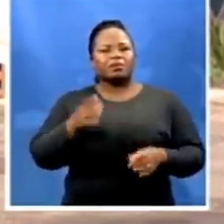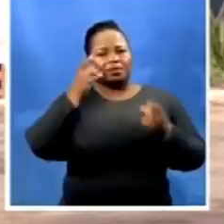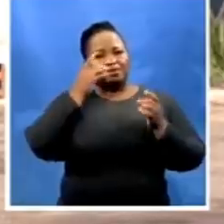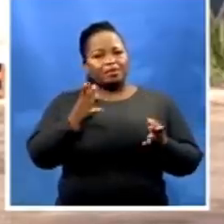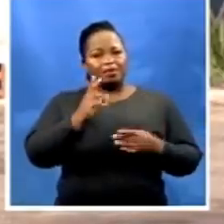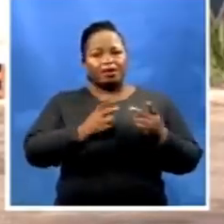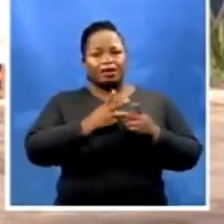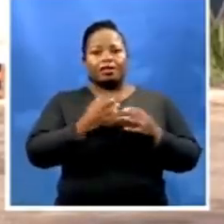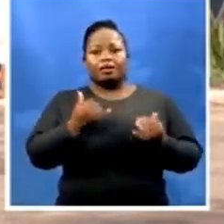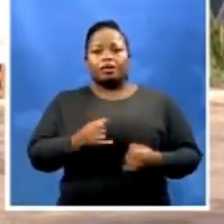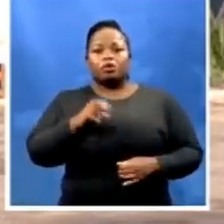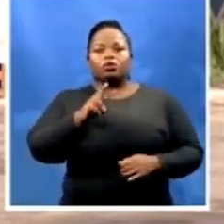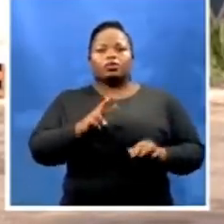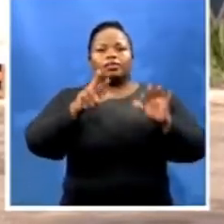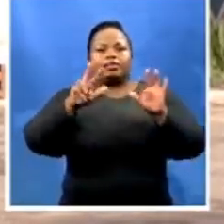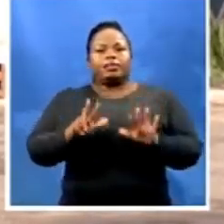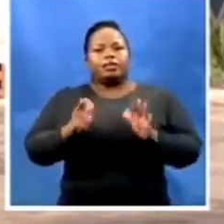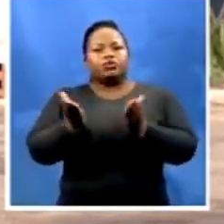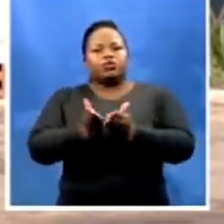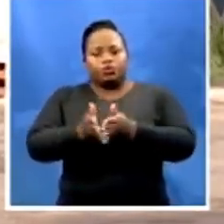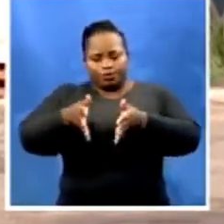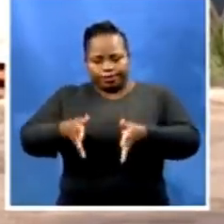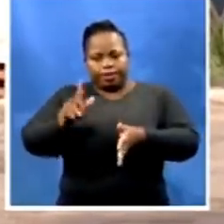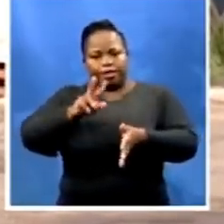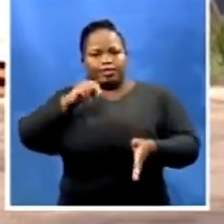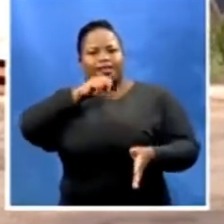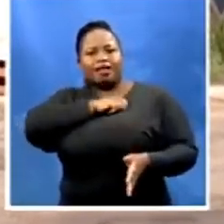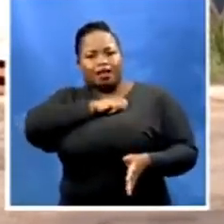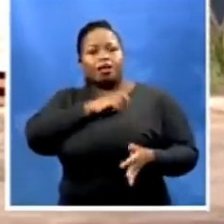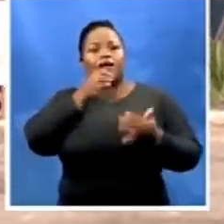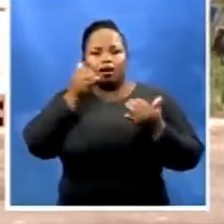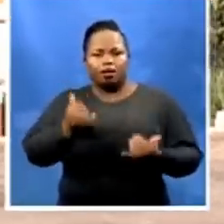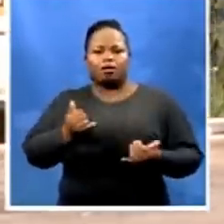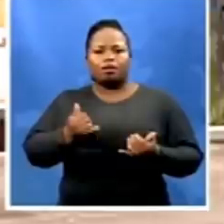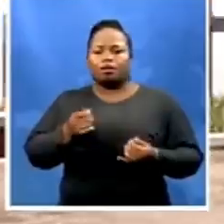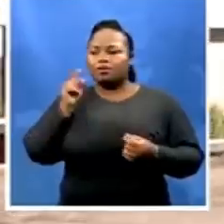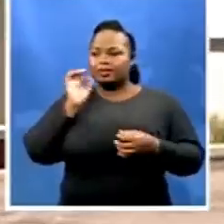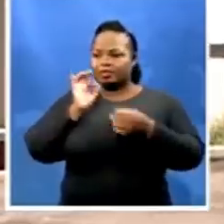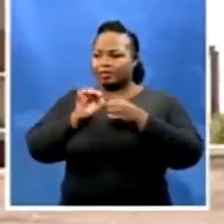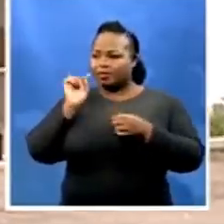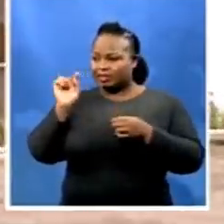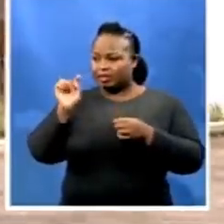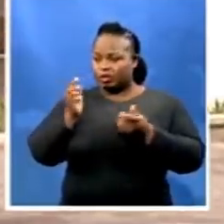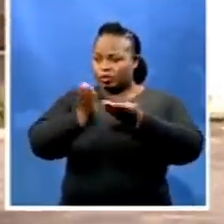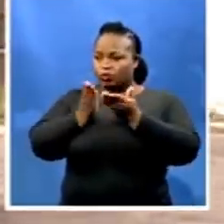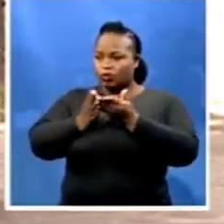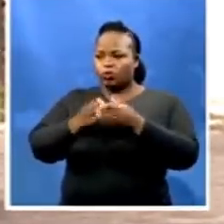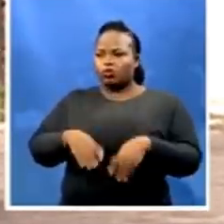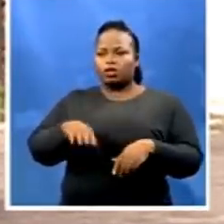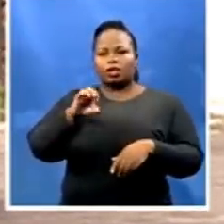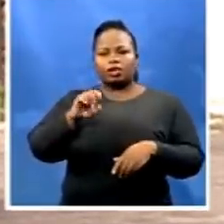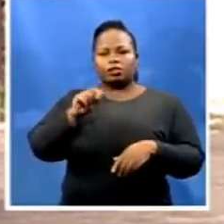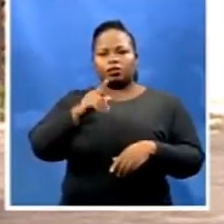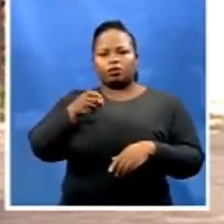in KwaZulu-Natal. I'm actually coming from this particular school here, eThekwini Primary School. It's been newly built. It's